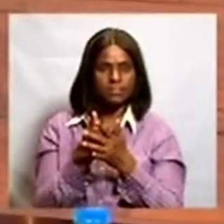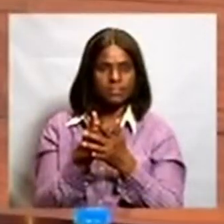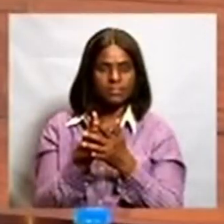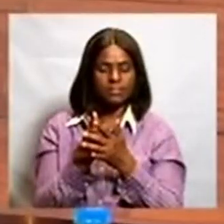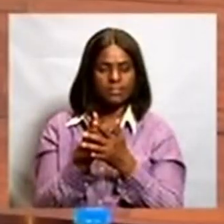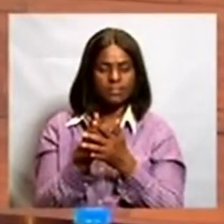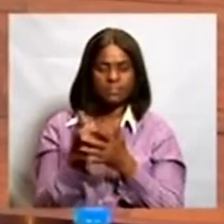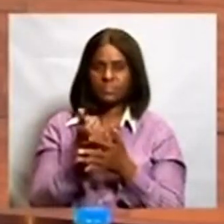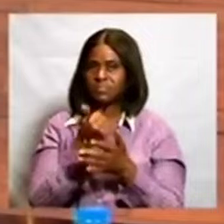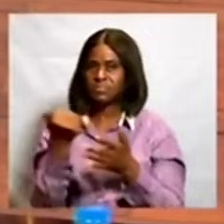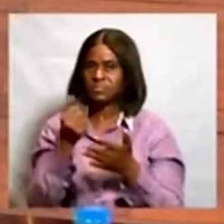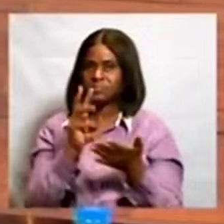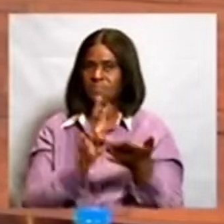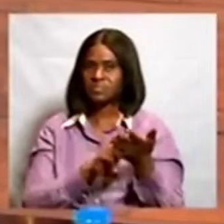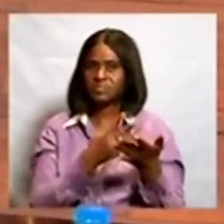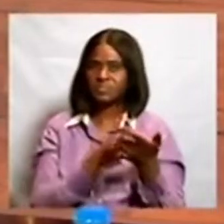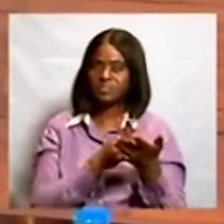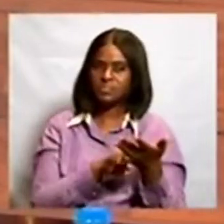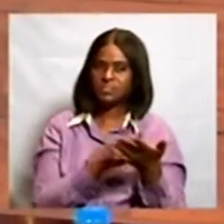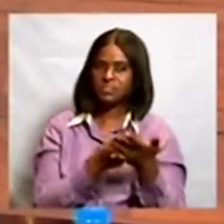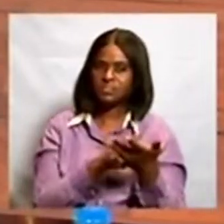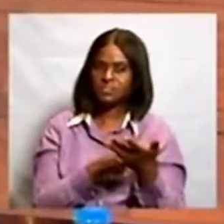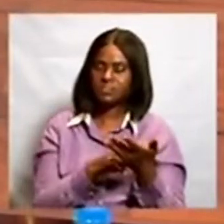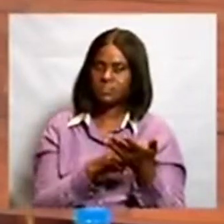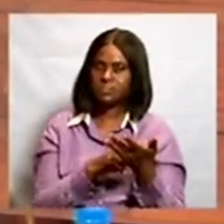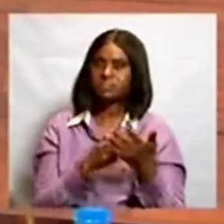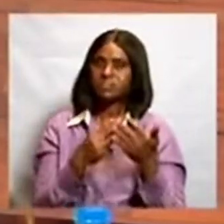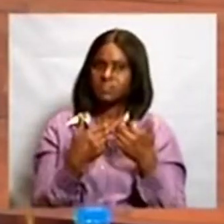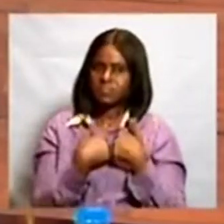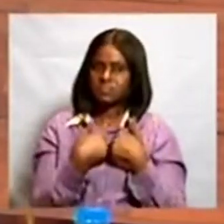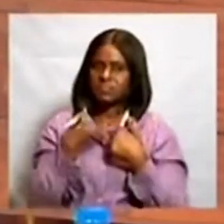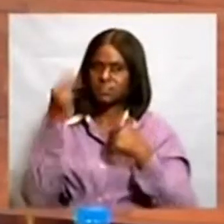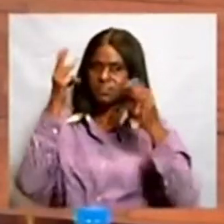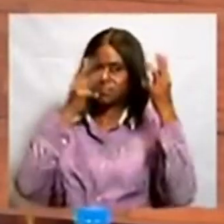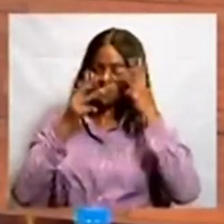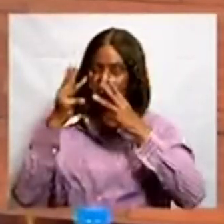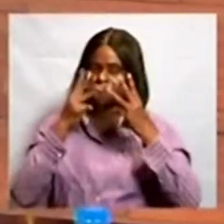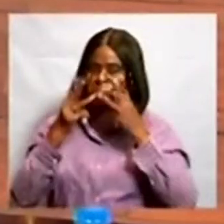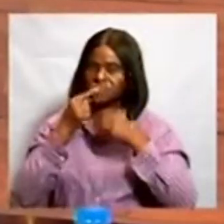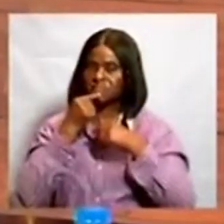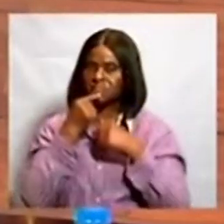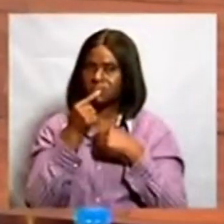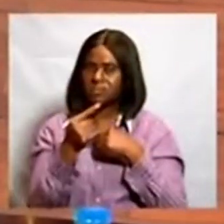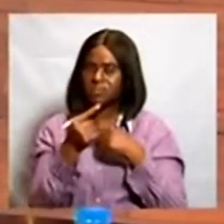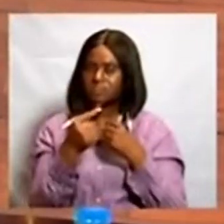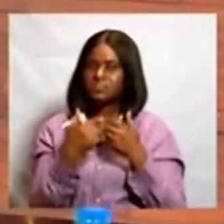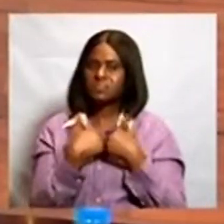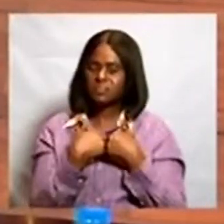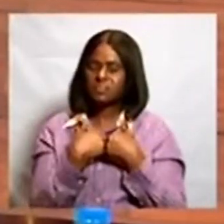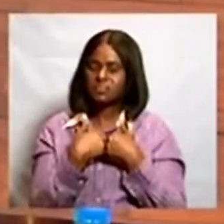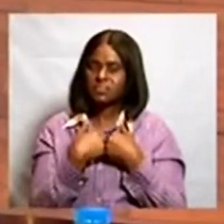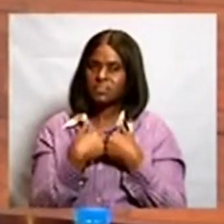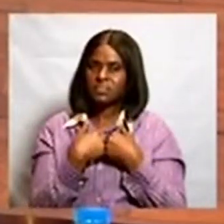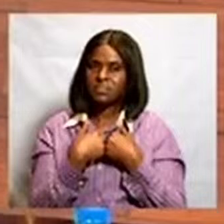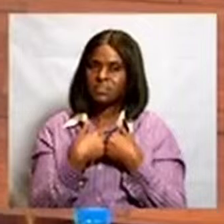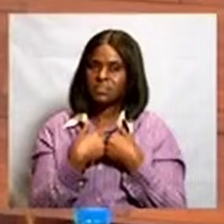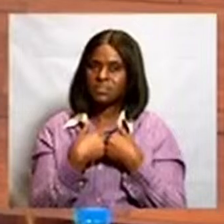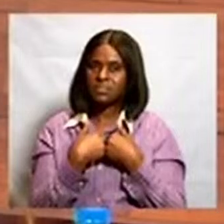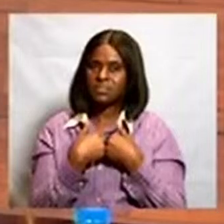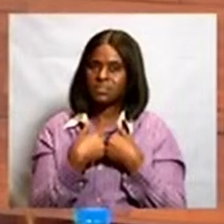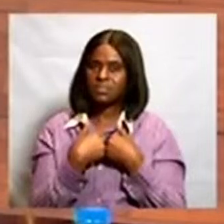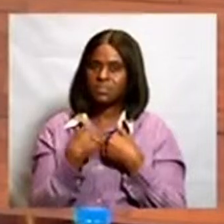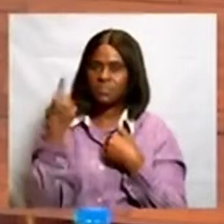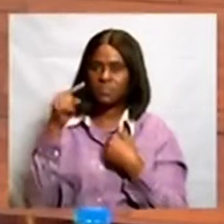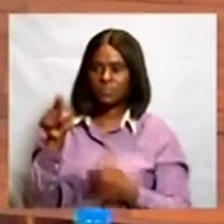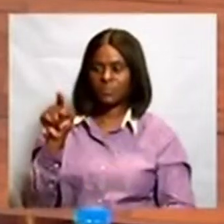other witnesses have also had consent, saying the 90 days is not enough because, like for